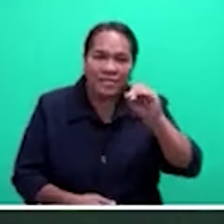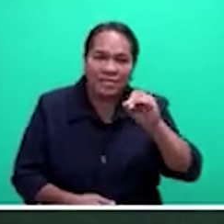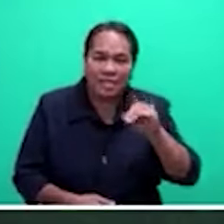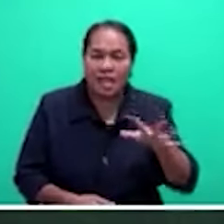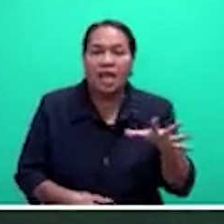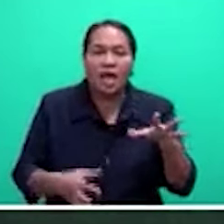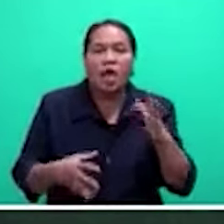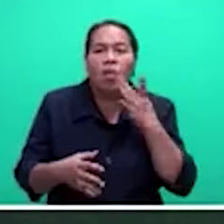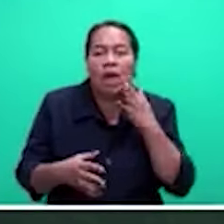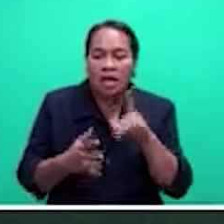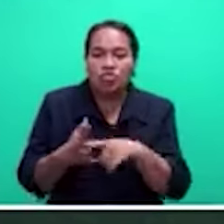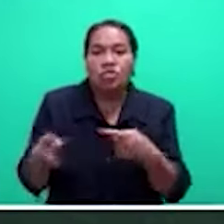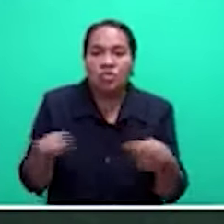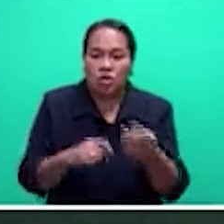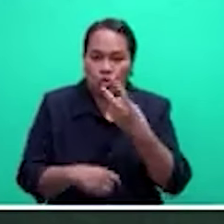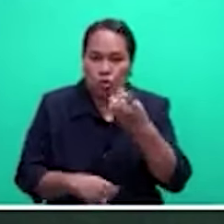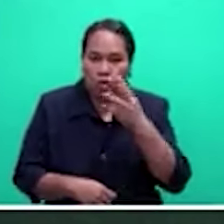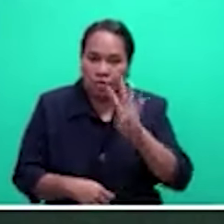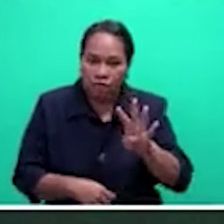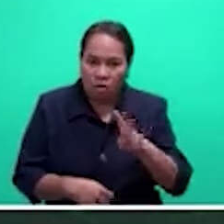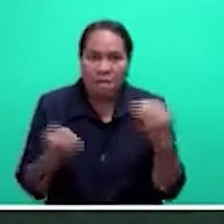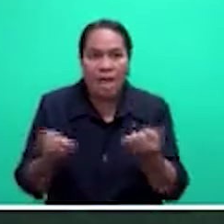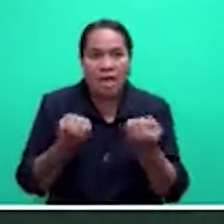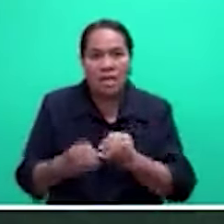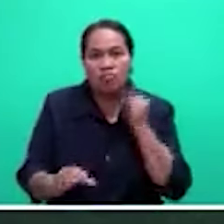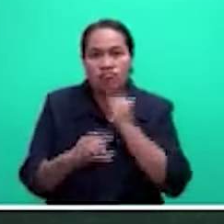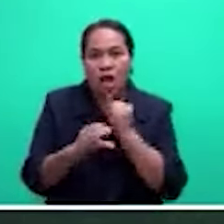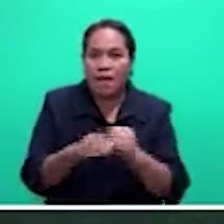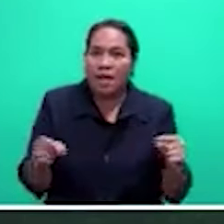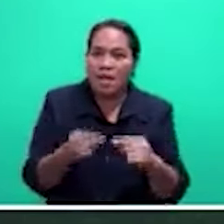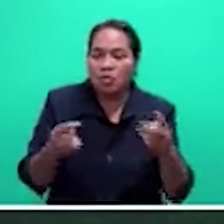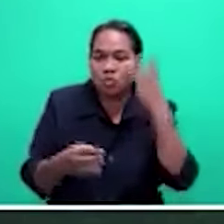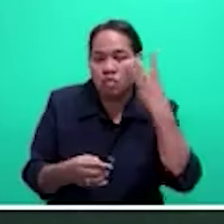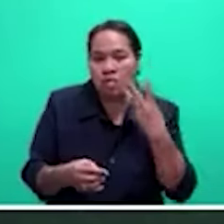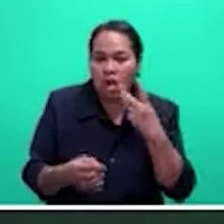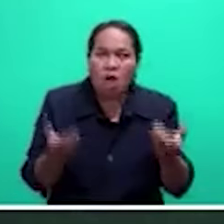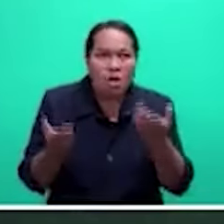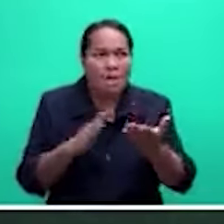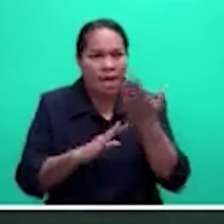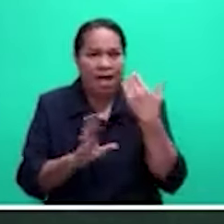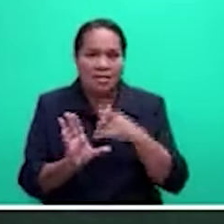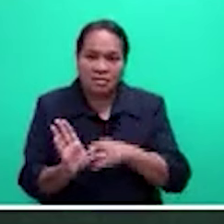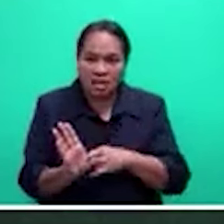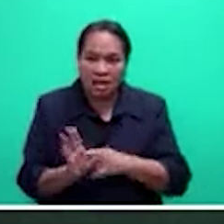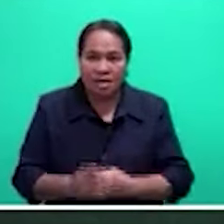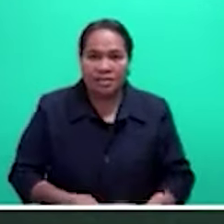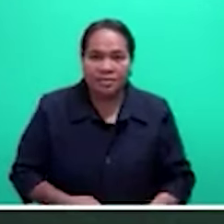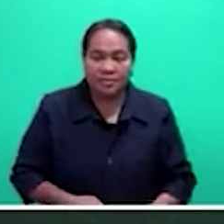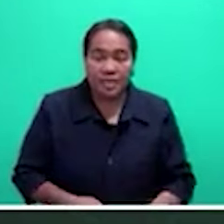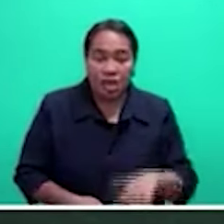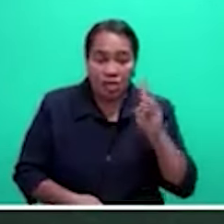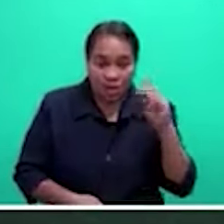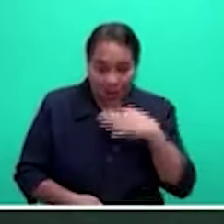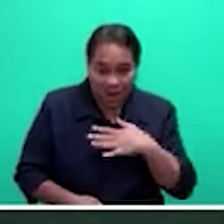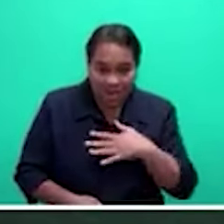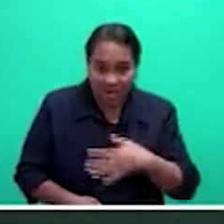in January 2024 compared to the number recorded for the same period last year. Of the